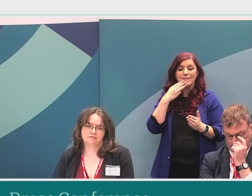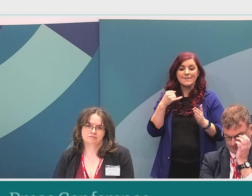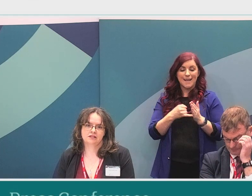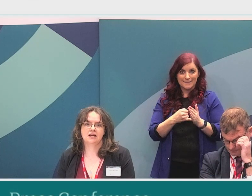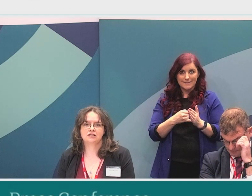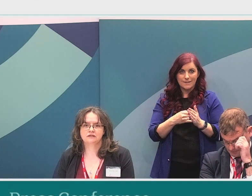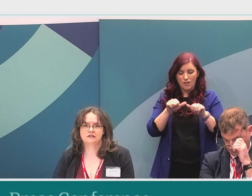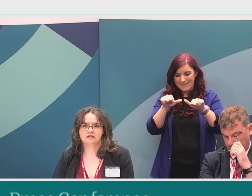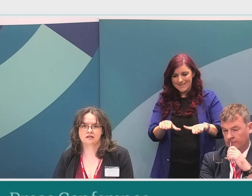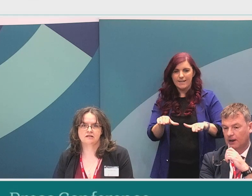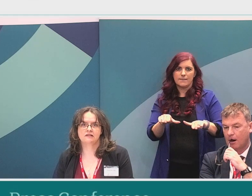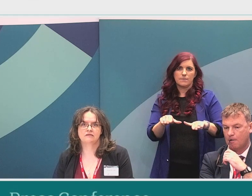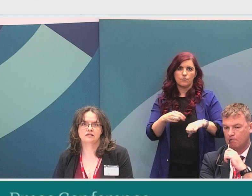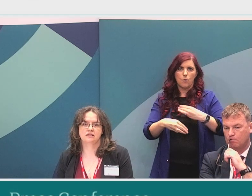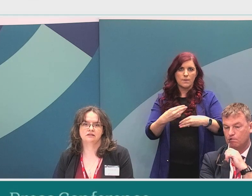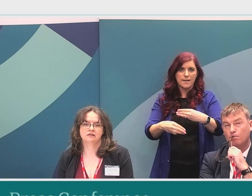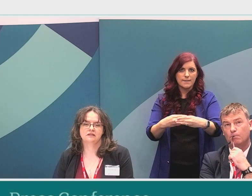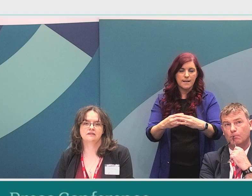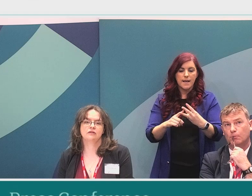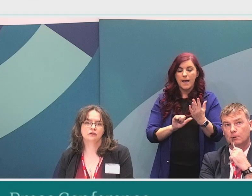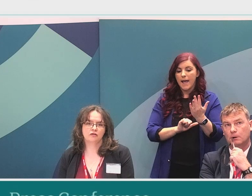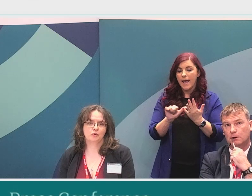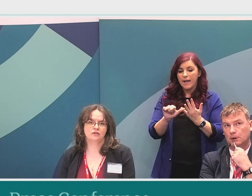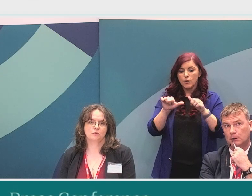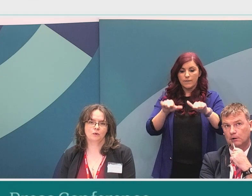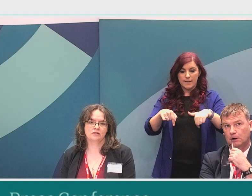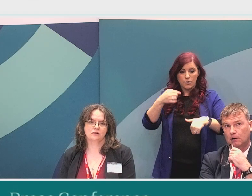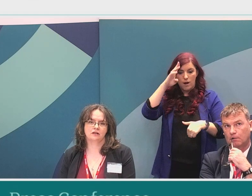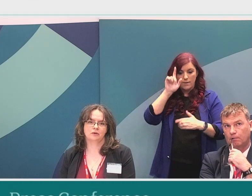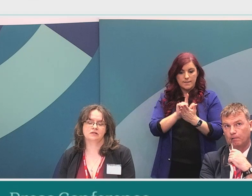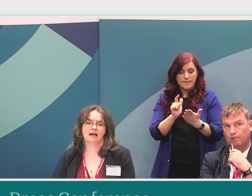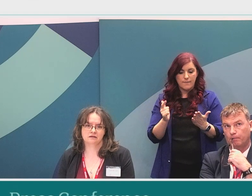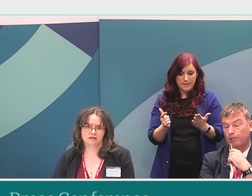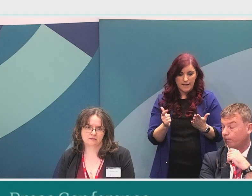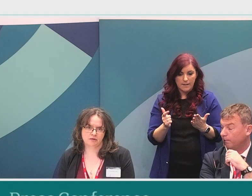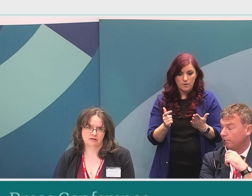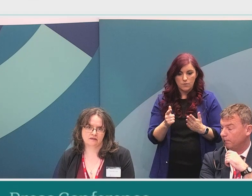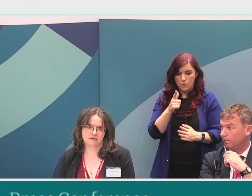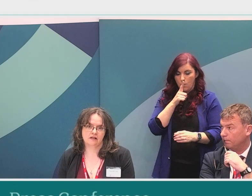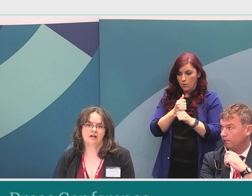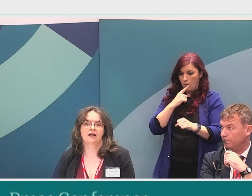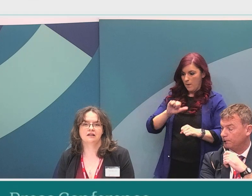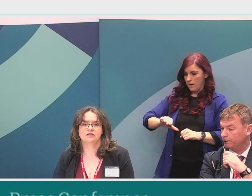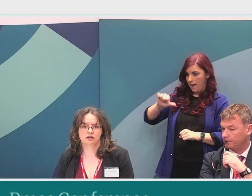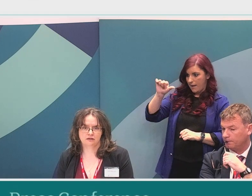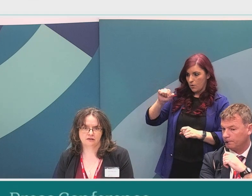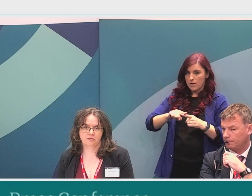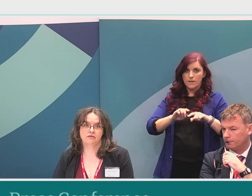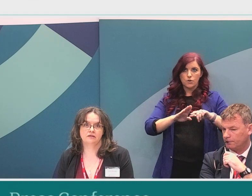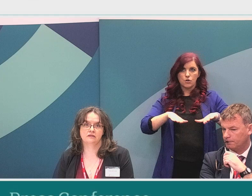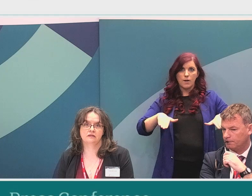experiences. The age of consent in Ireland is 17. And this is our cutoff point when we're talking about adult experiences and